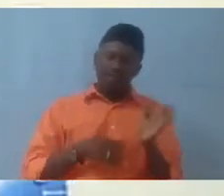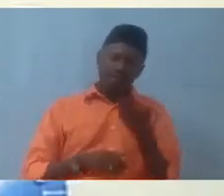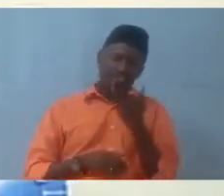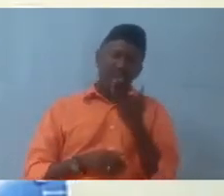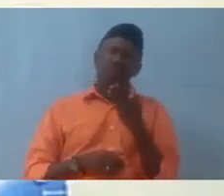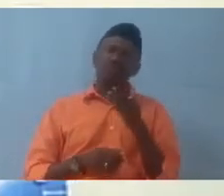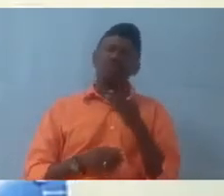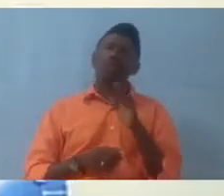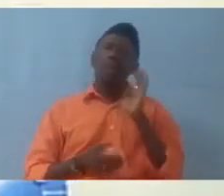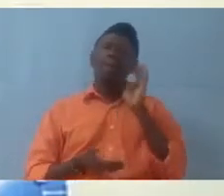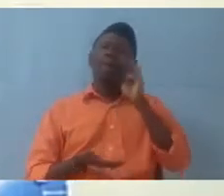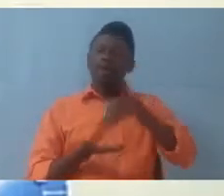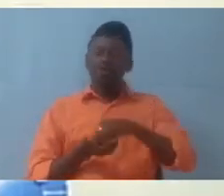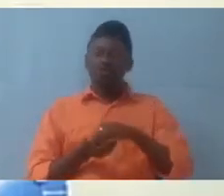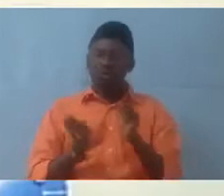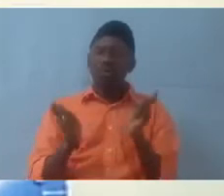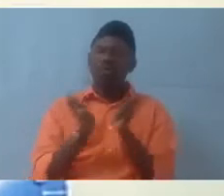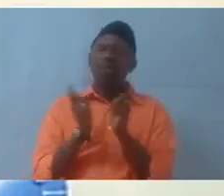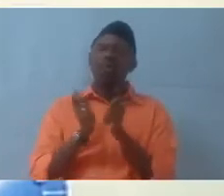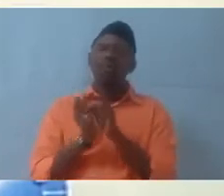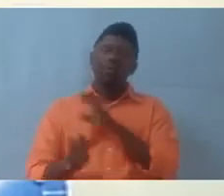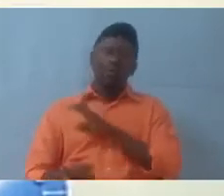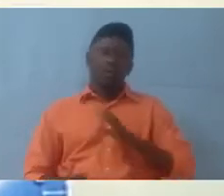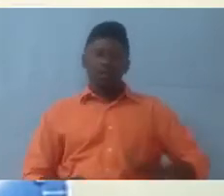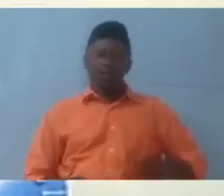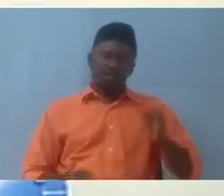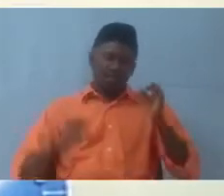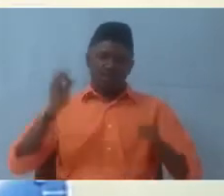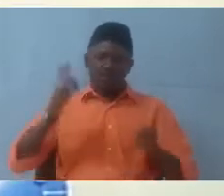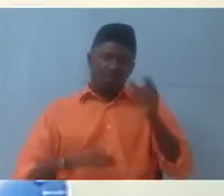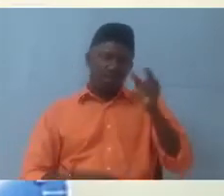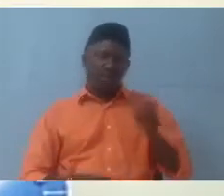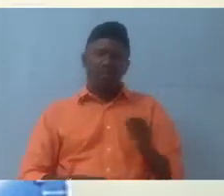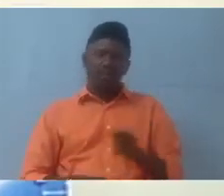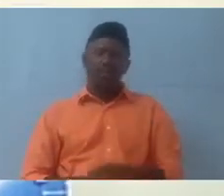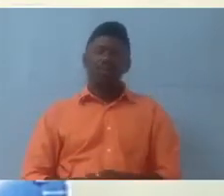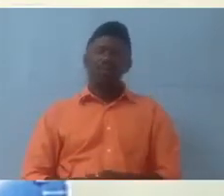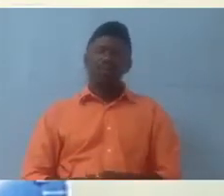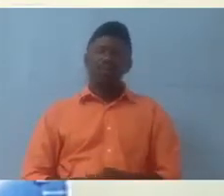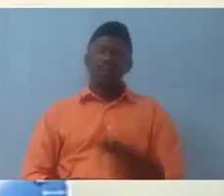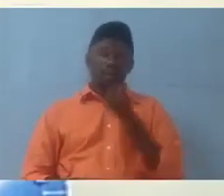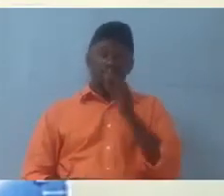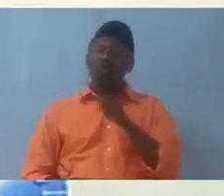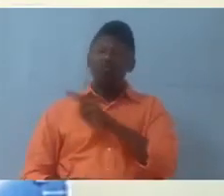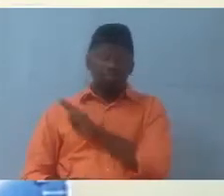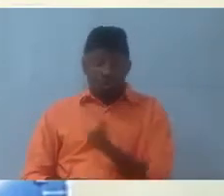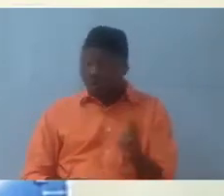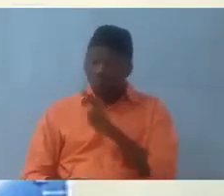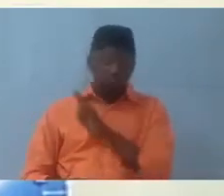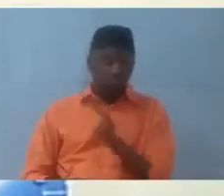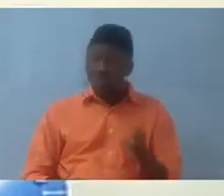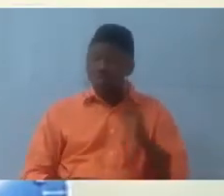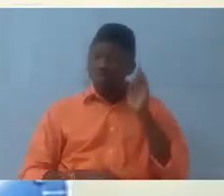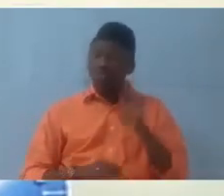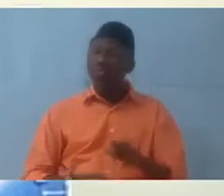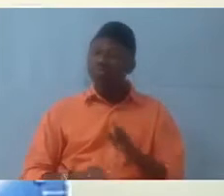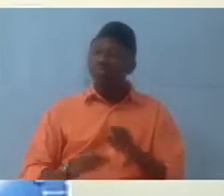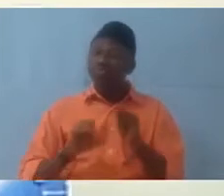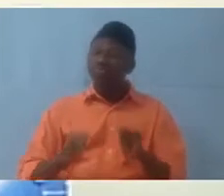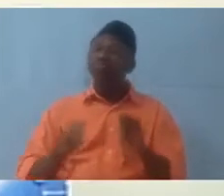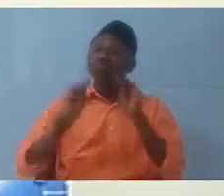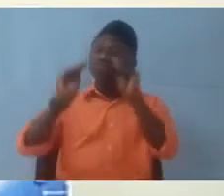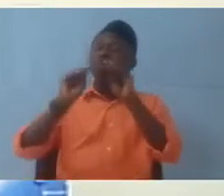CJ. Ma dem Banjul nak seti CJ bi. And she said no, the CJ said that it's very urgent and you must suspend or adjourn all your